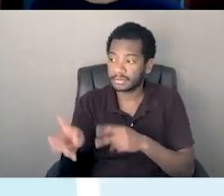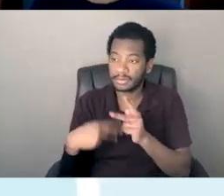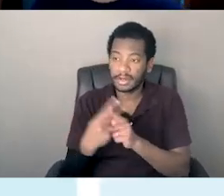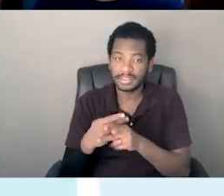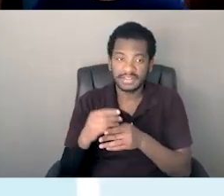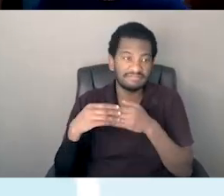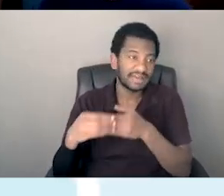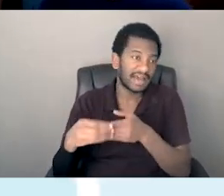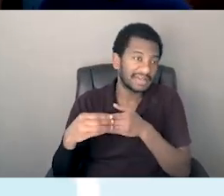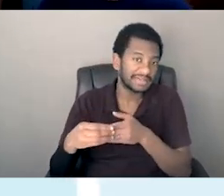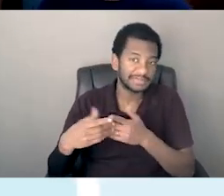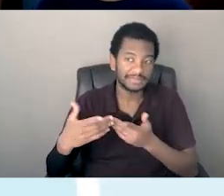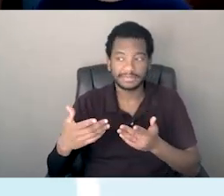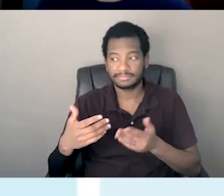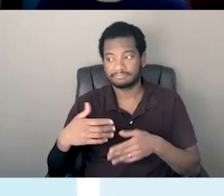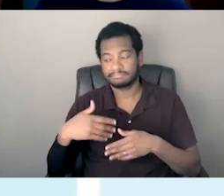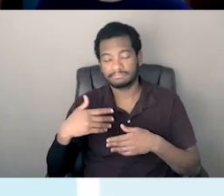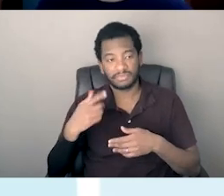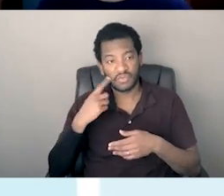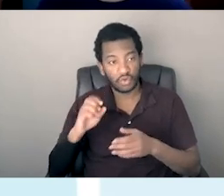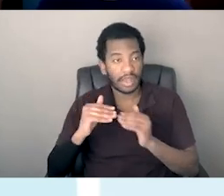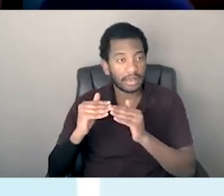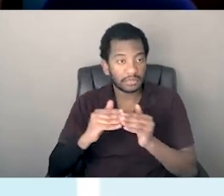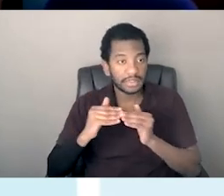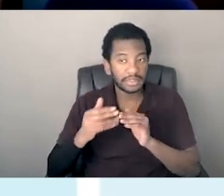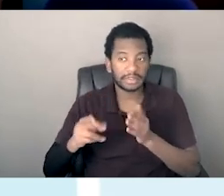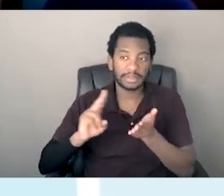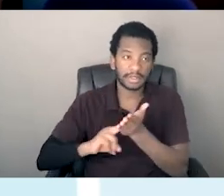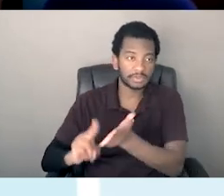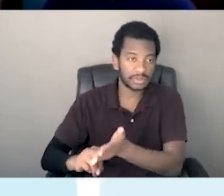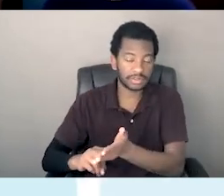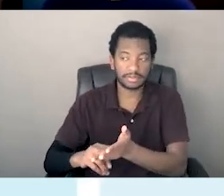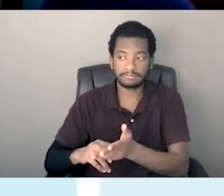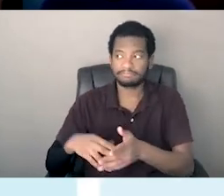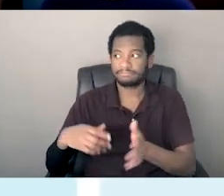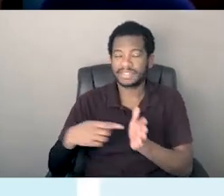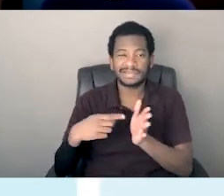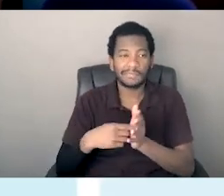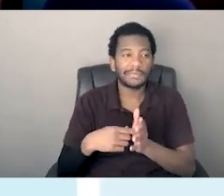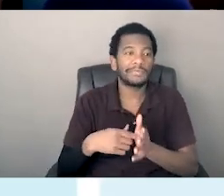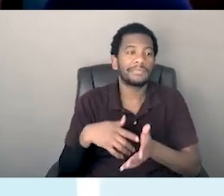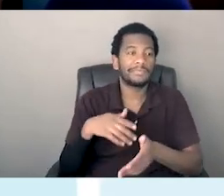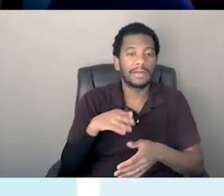and contracting, such as those supporting BIPOC or women-owned businesses, for example.